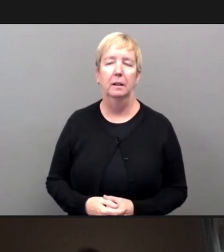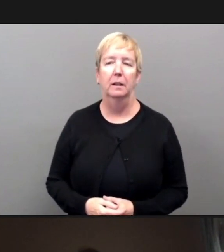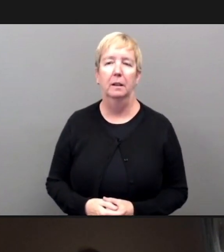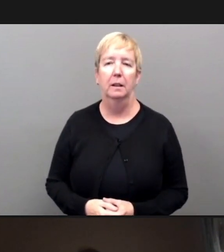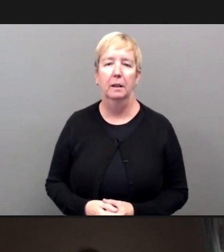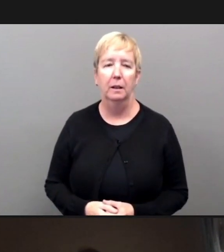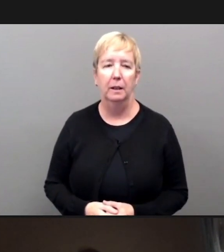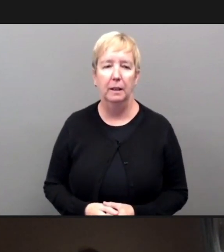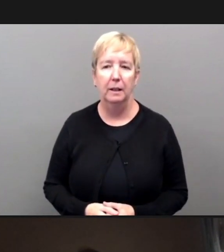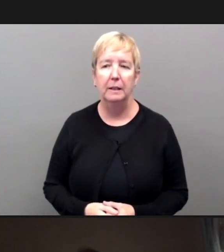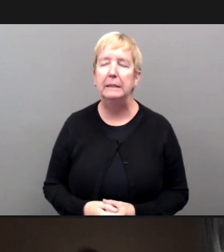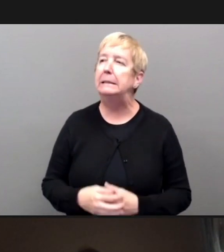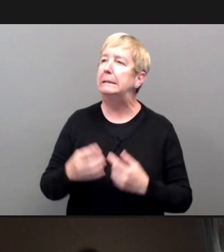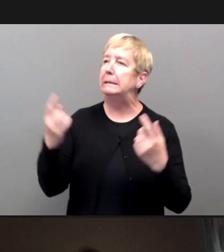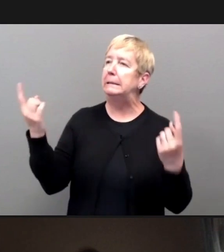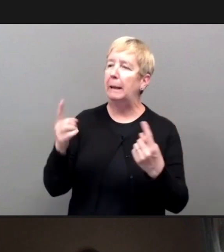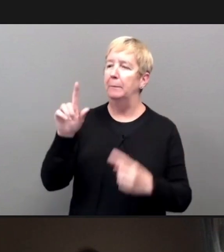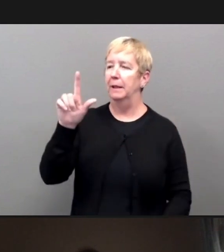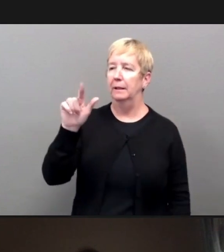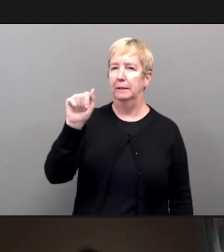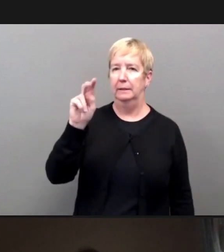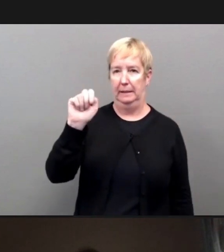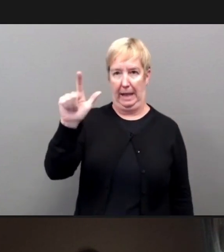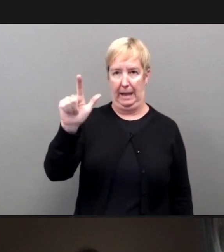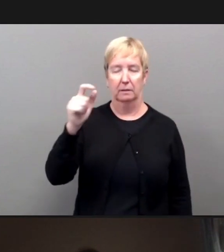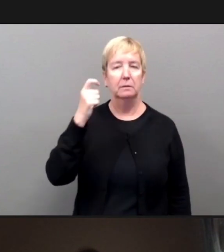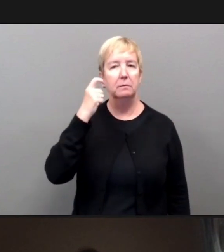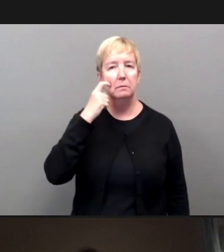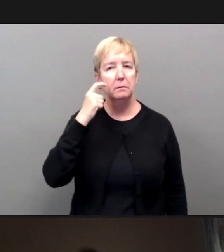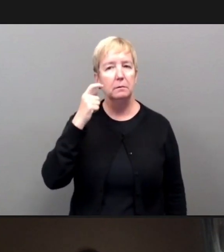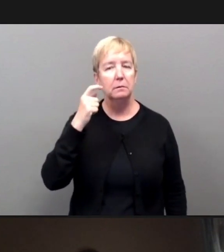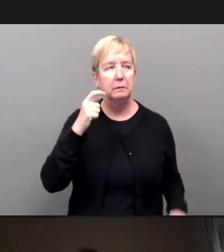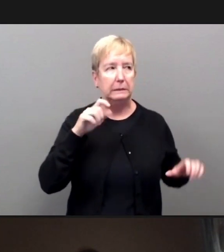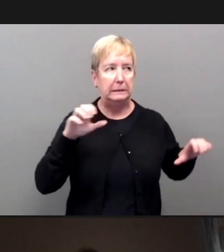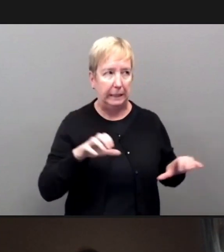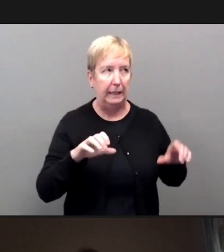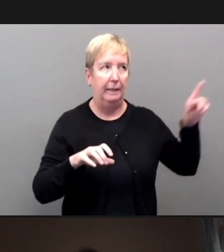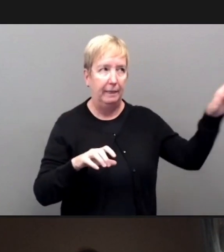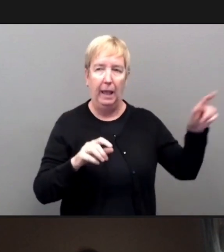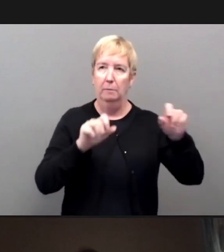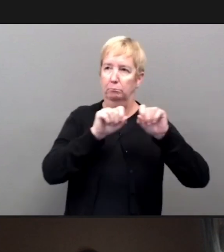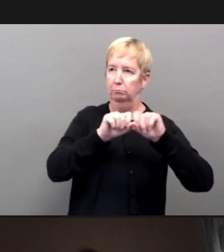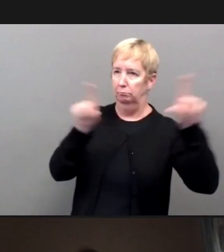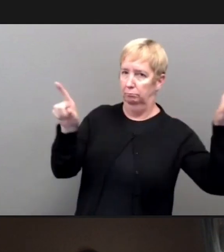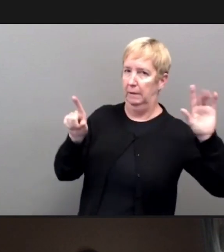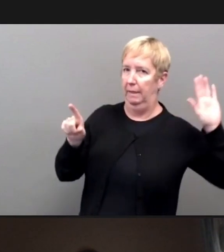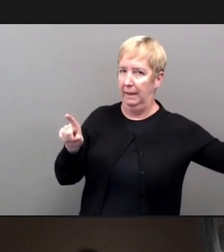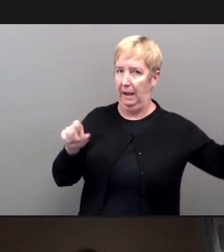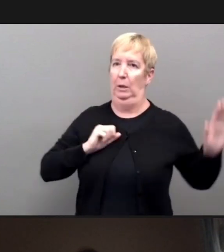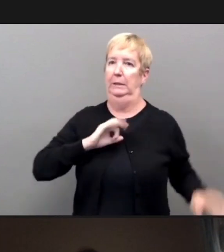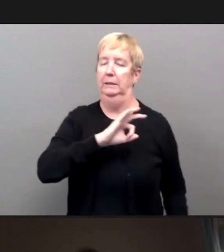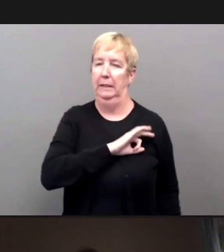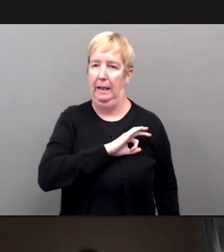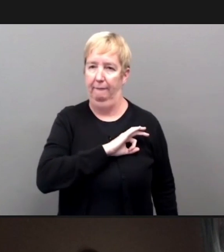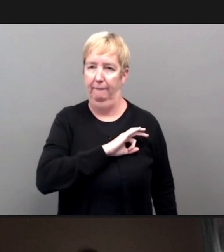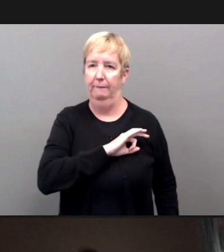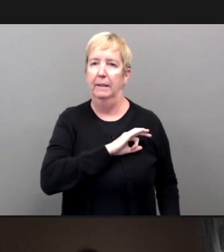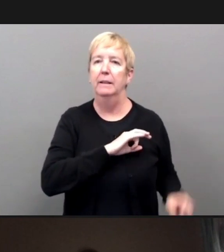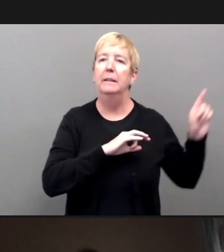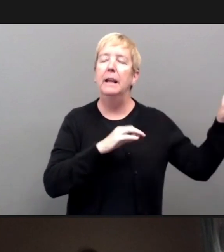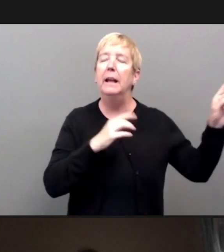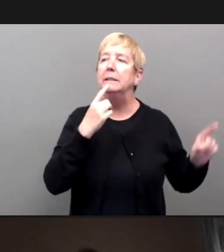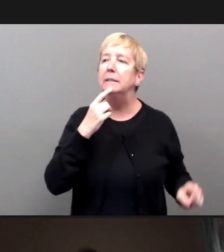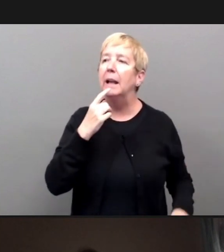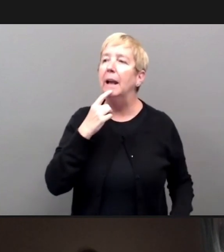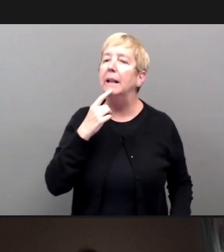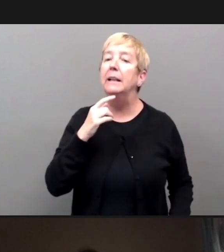something Lanol has recently done. I understand they sent out a note to all their employees sort of saying, for those who filed for a